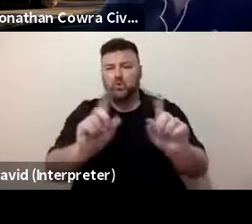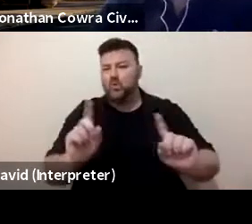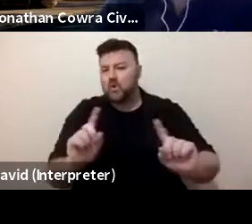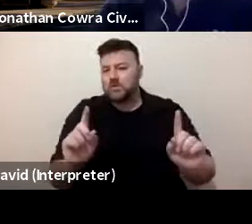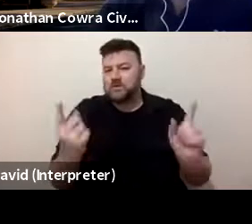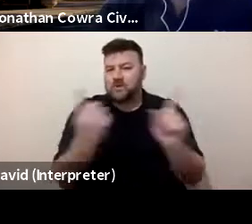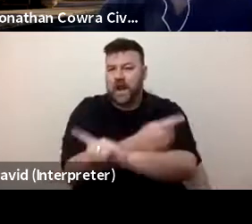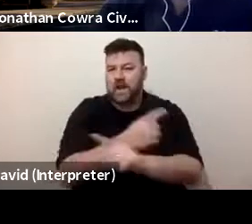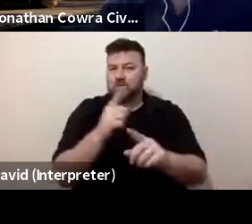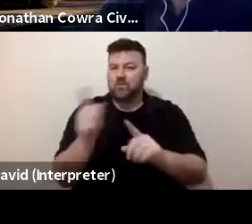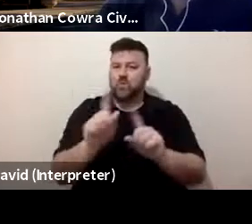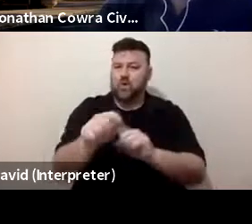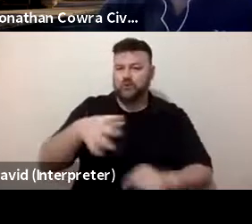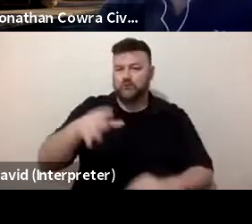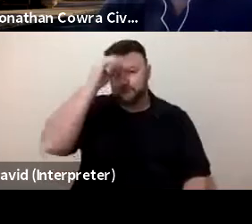wiser in this time?